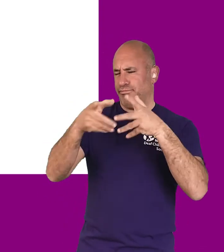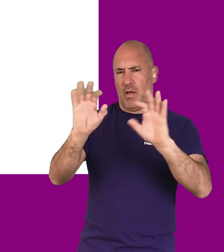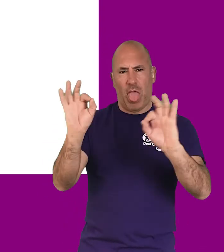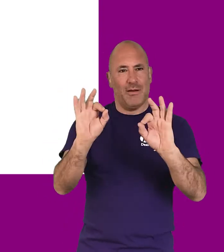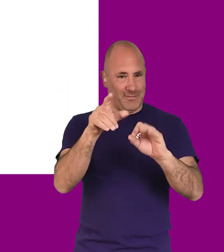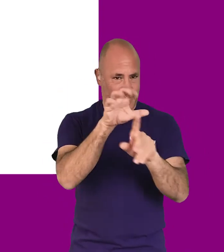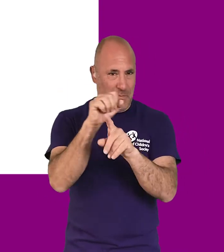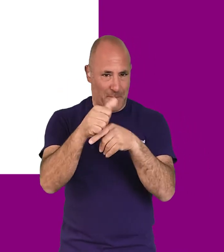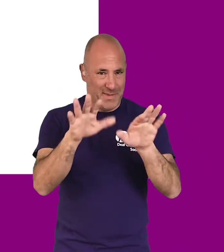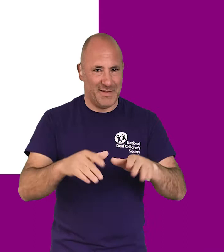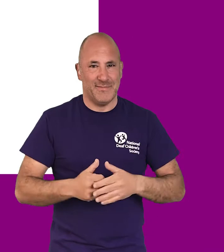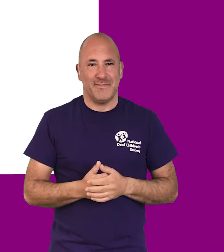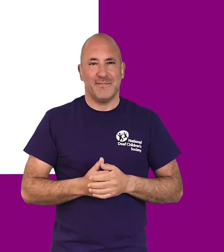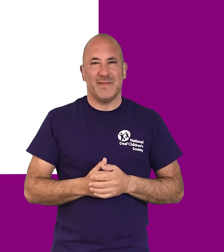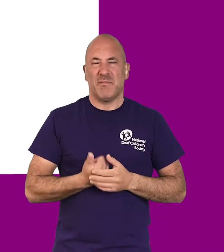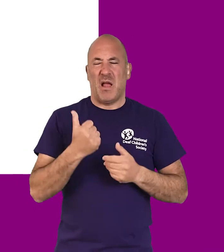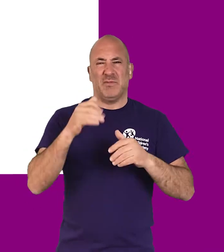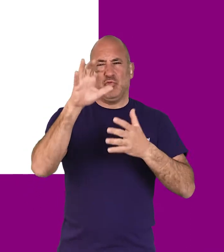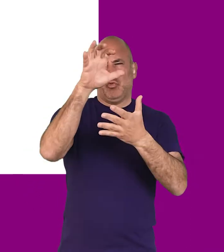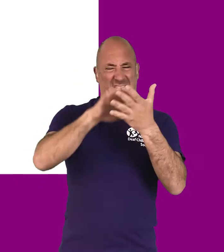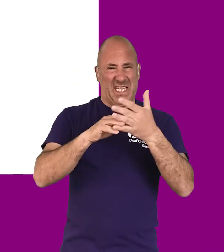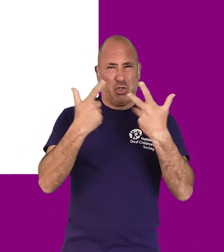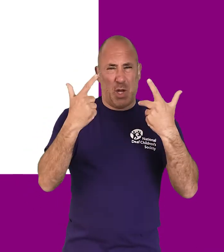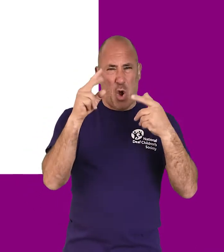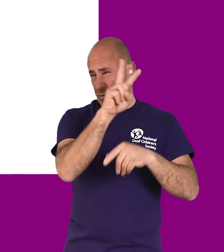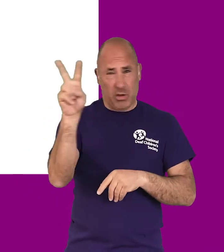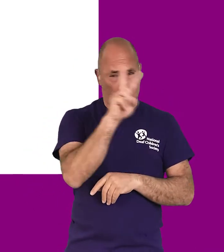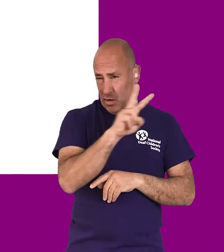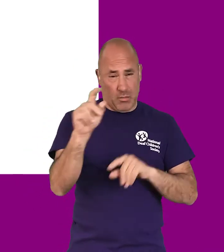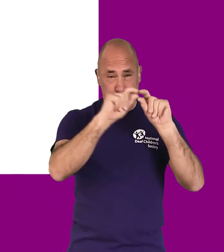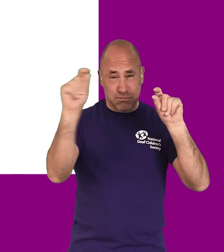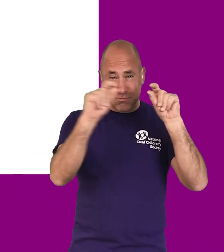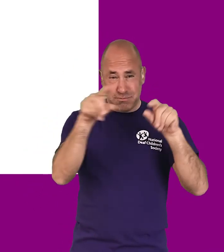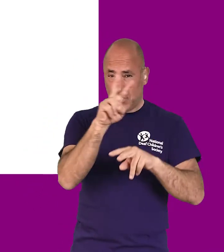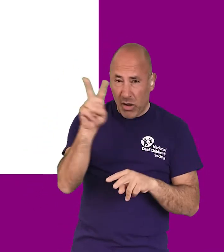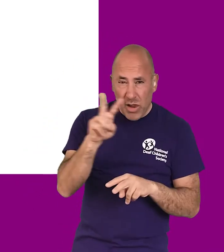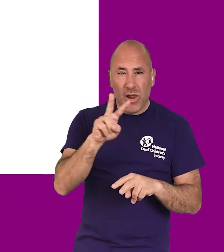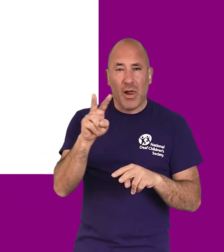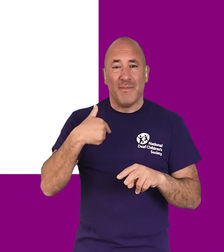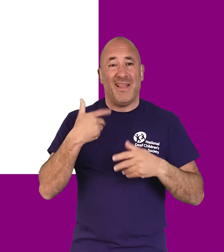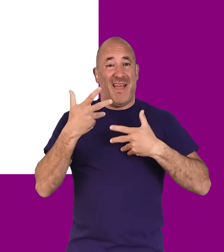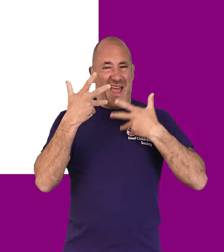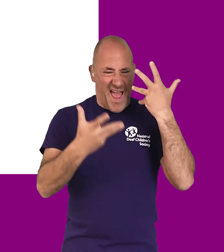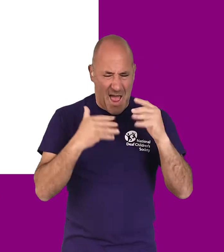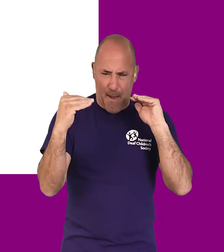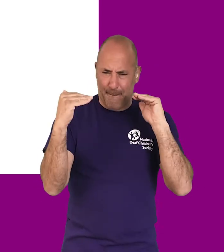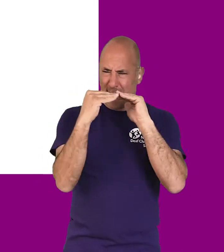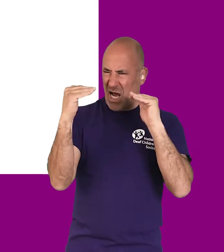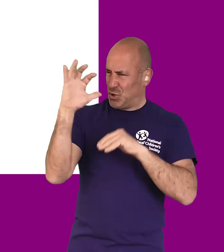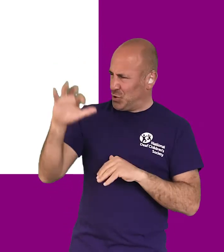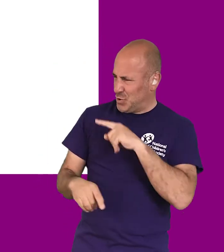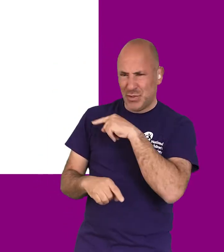identified. Sometimes there was too much text on the screen, and what I was saying was not really